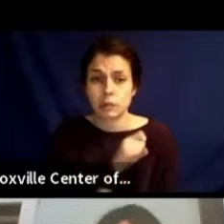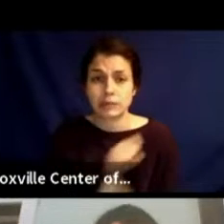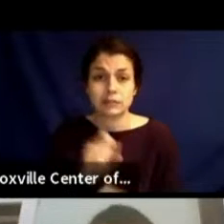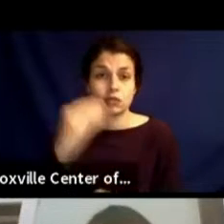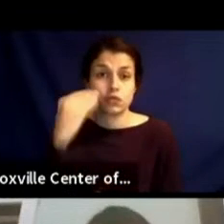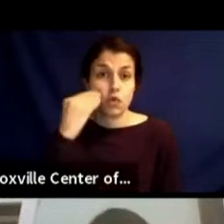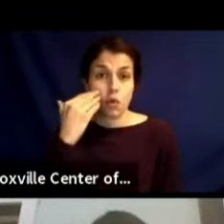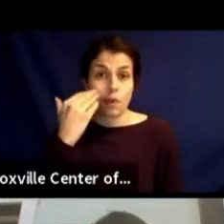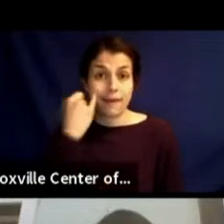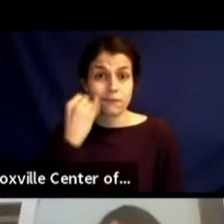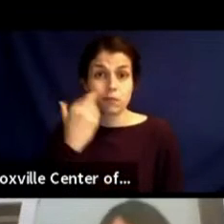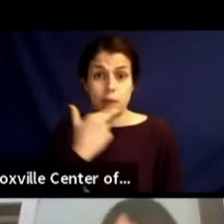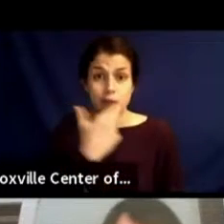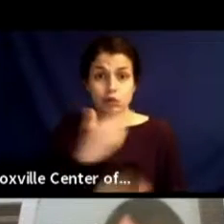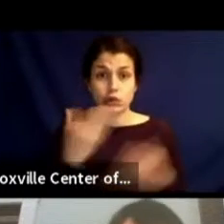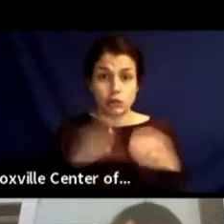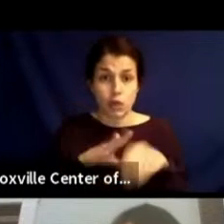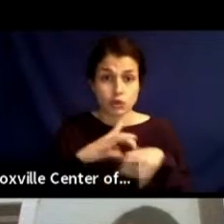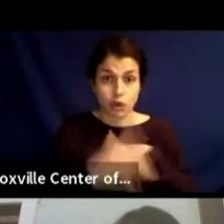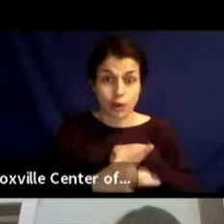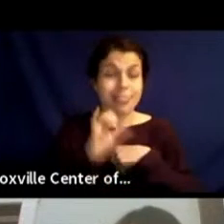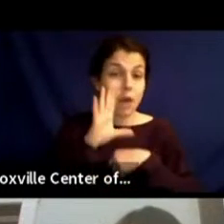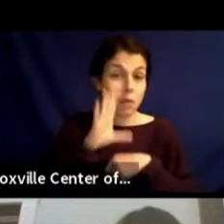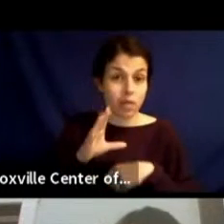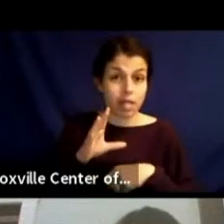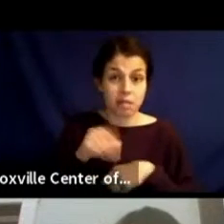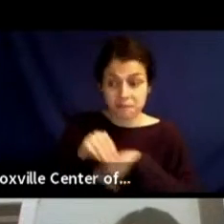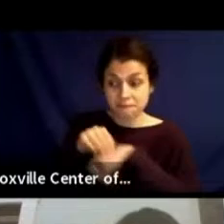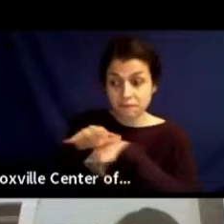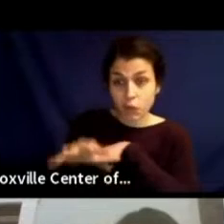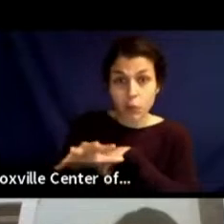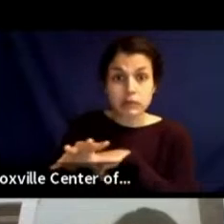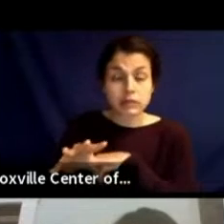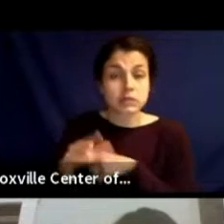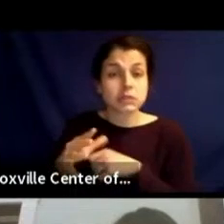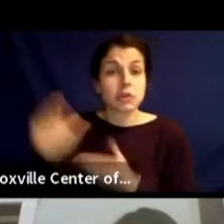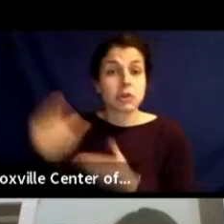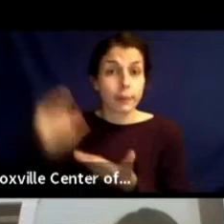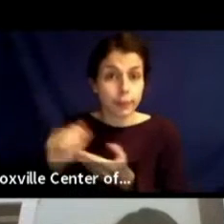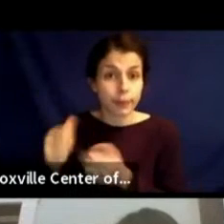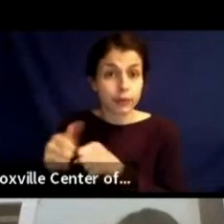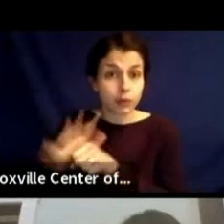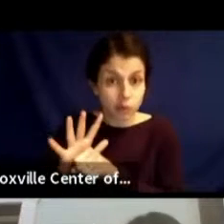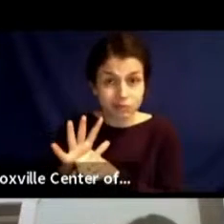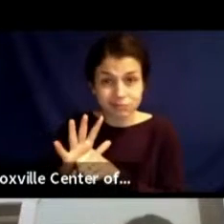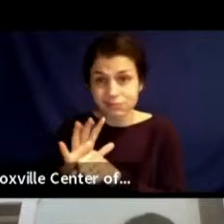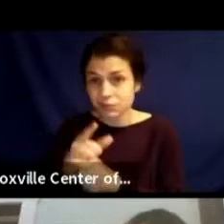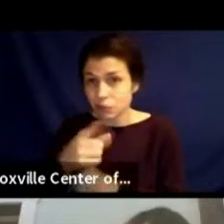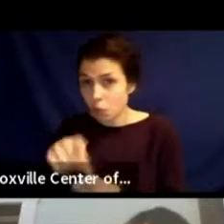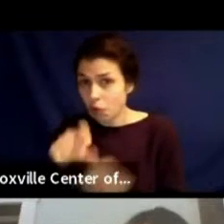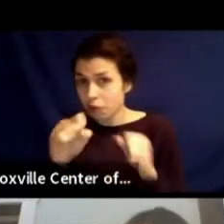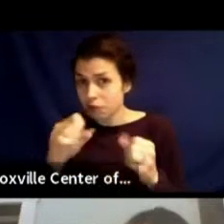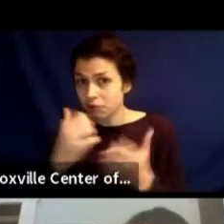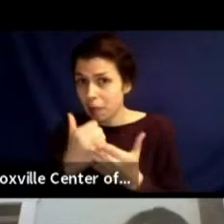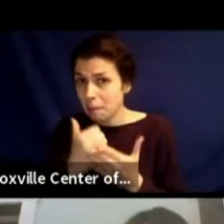numbers come January 6th, if it would be this alone. If somebody could educate me and help explain.